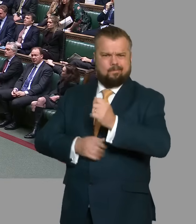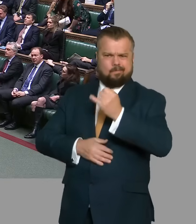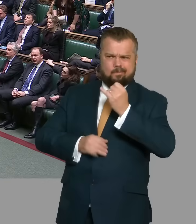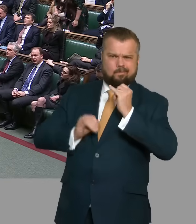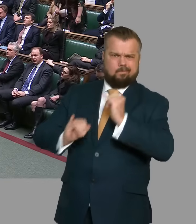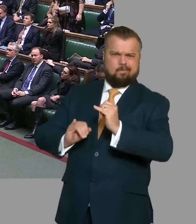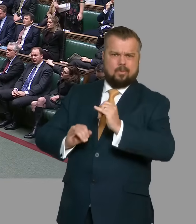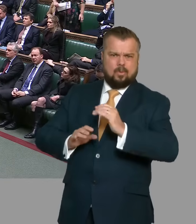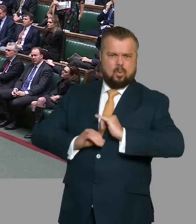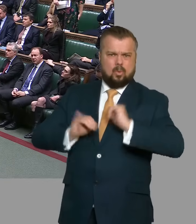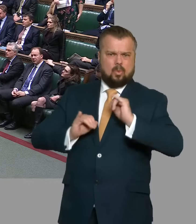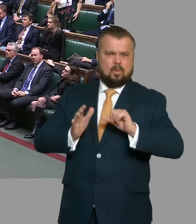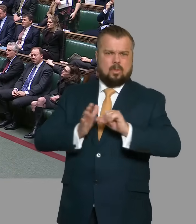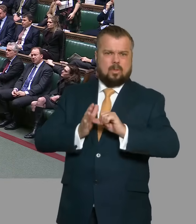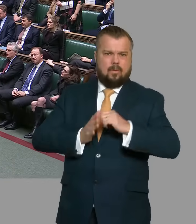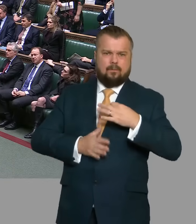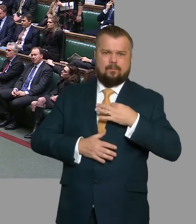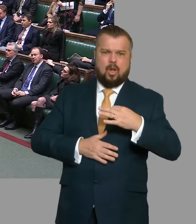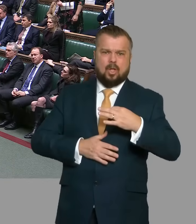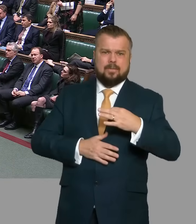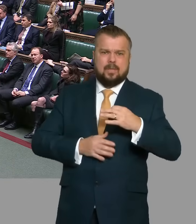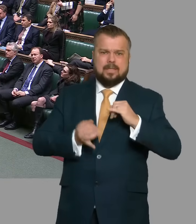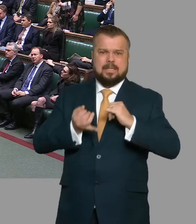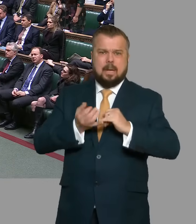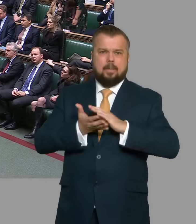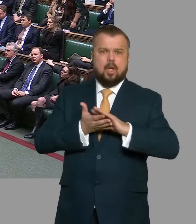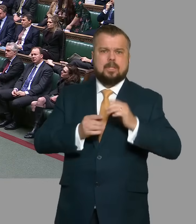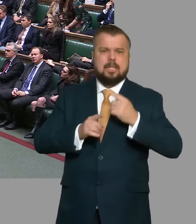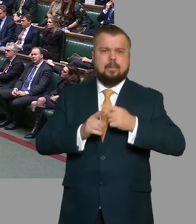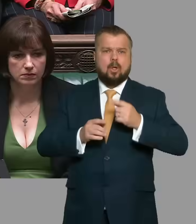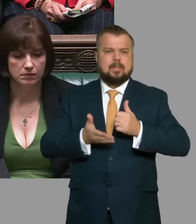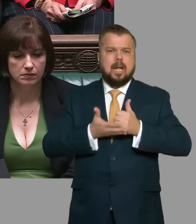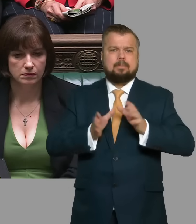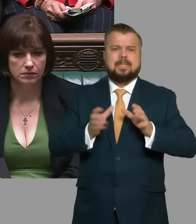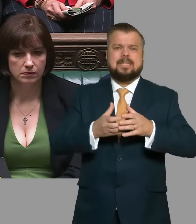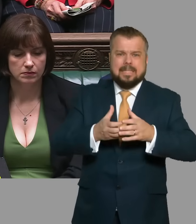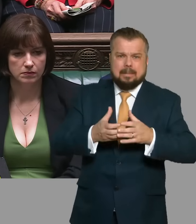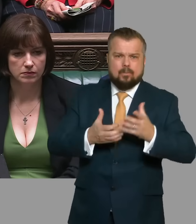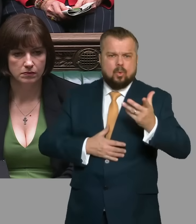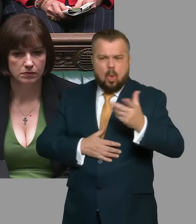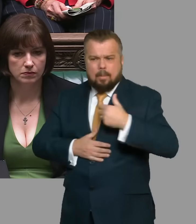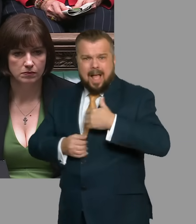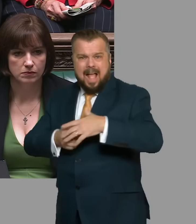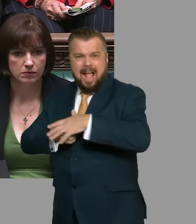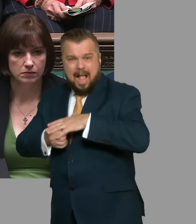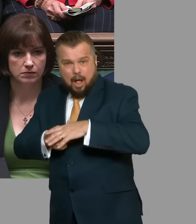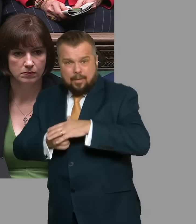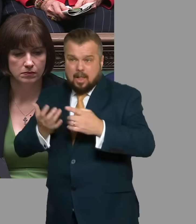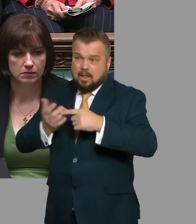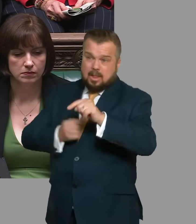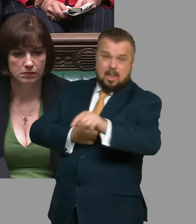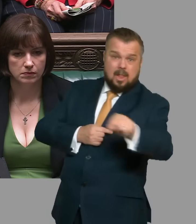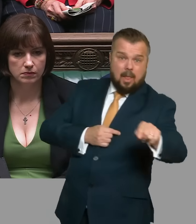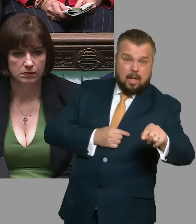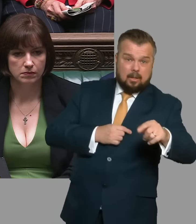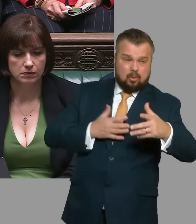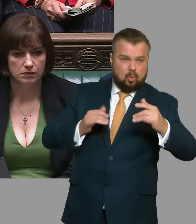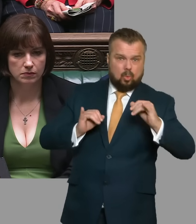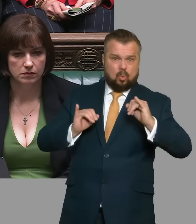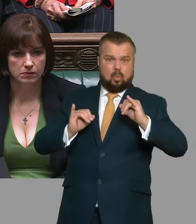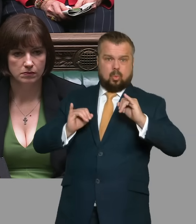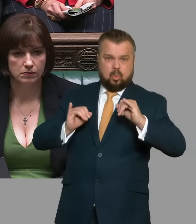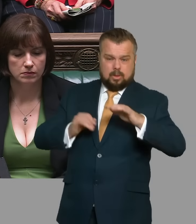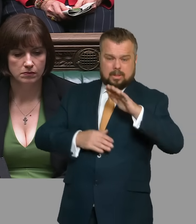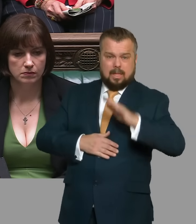Minister. Well, I thank her for raising. The situation is completely unacceptable, and we welcome Ofbot's investigation into the company. That is